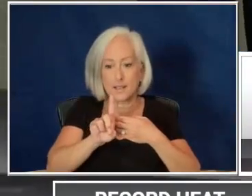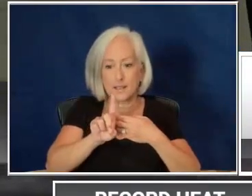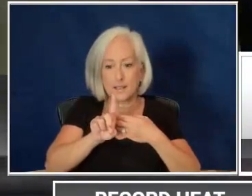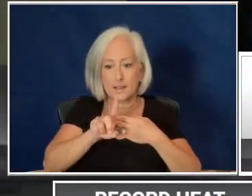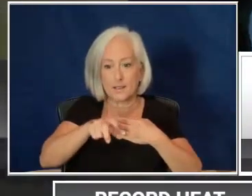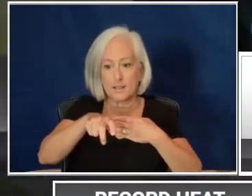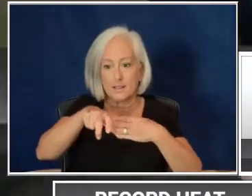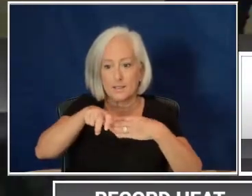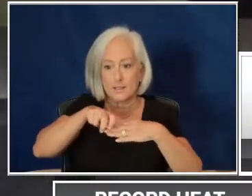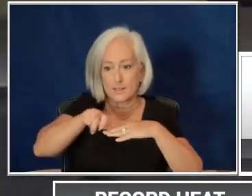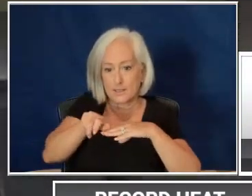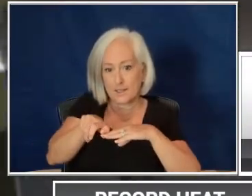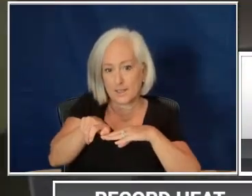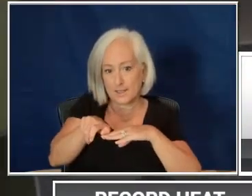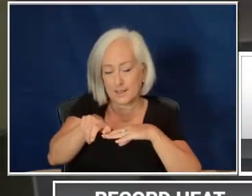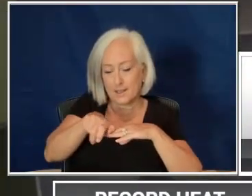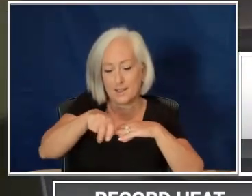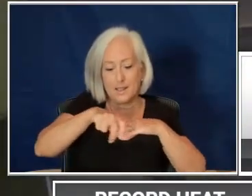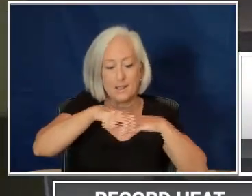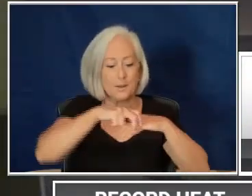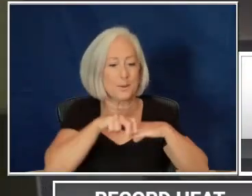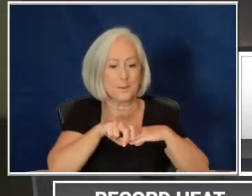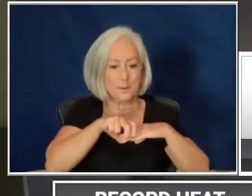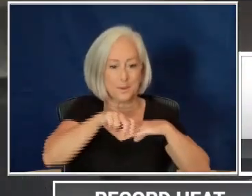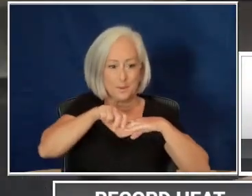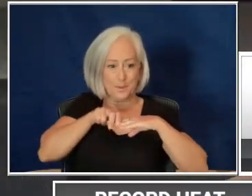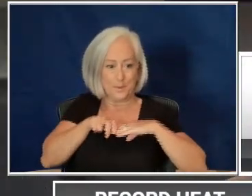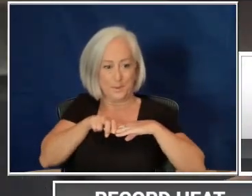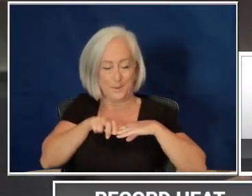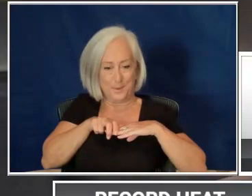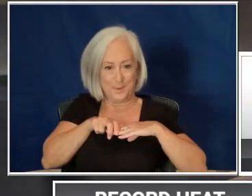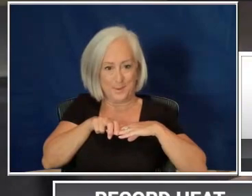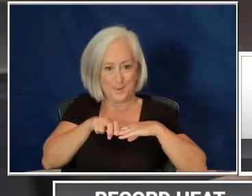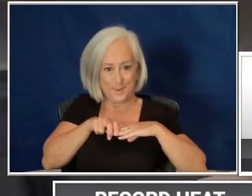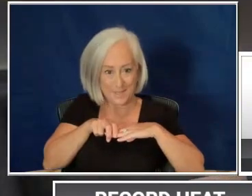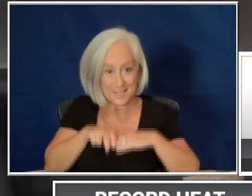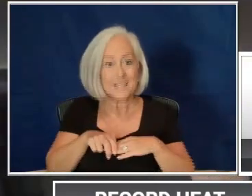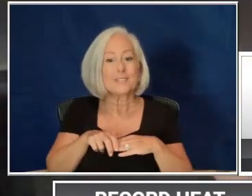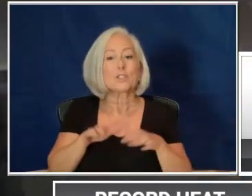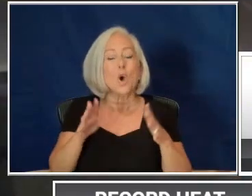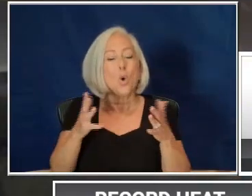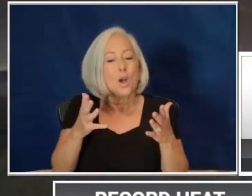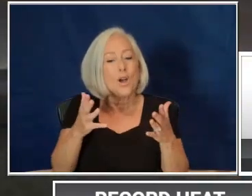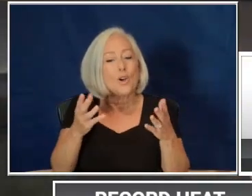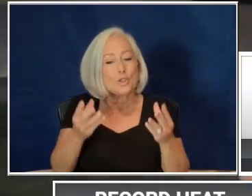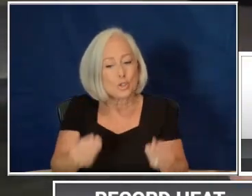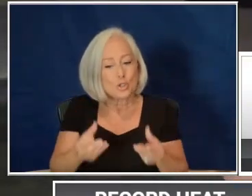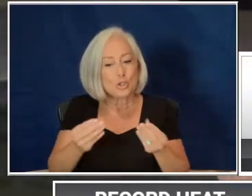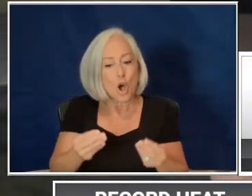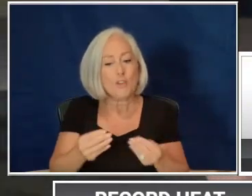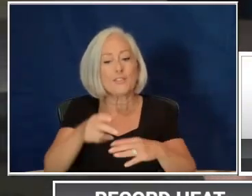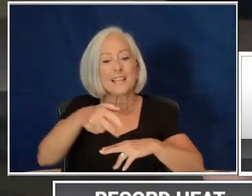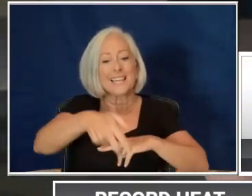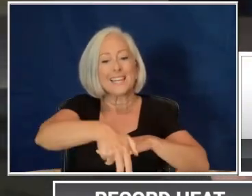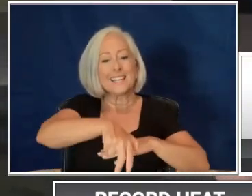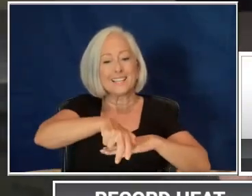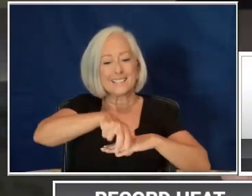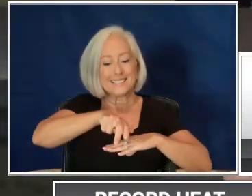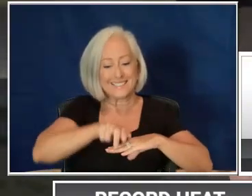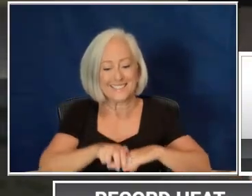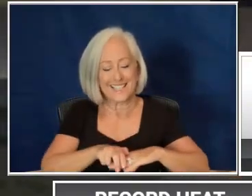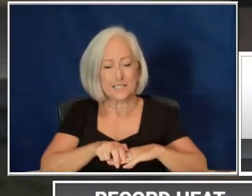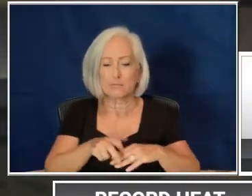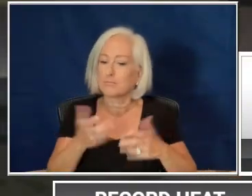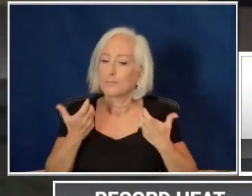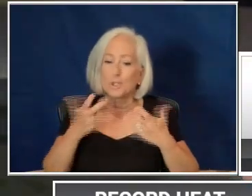We don't like the word fall. Right. Gently sit into the seat. And then how do you work on getting